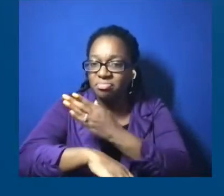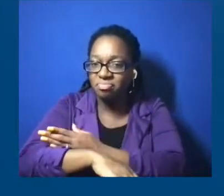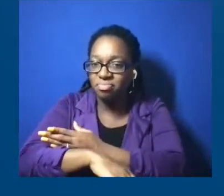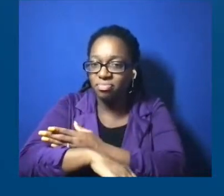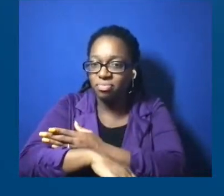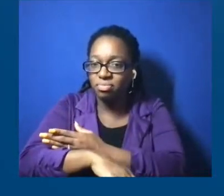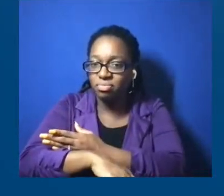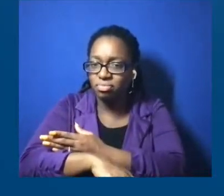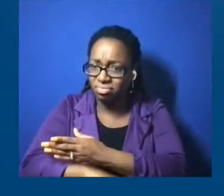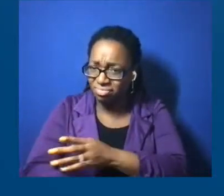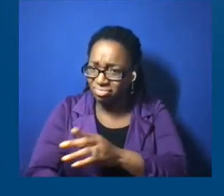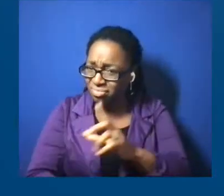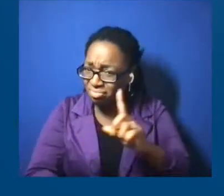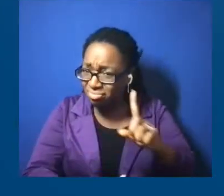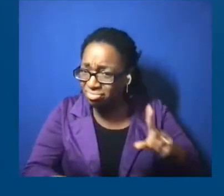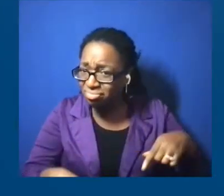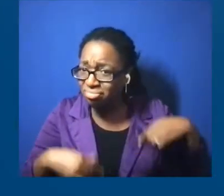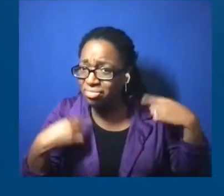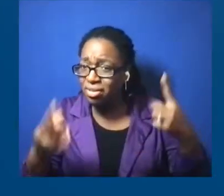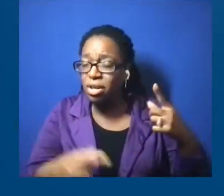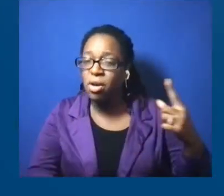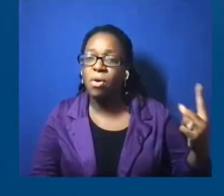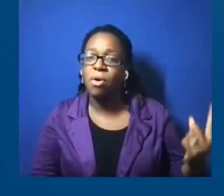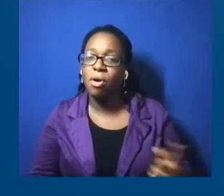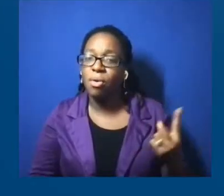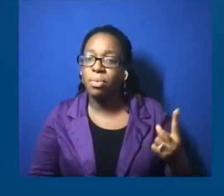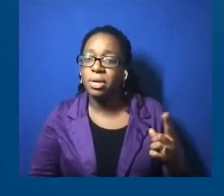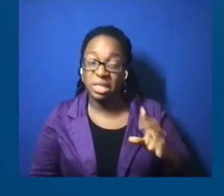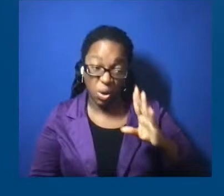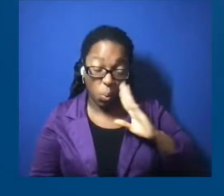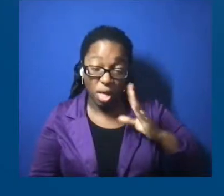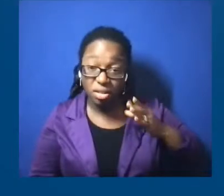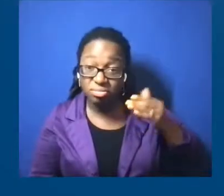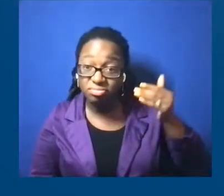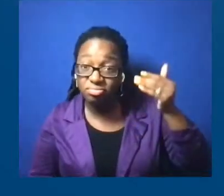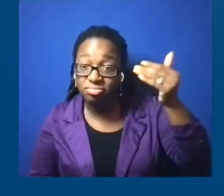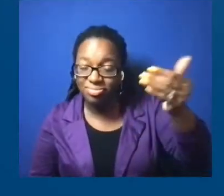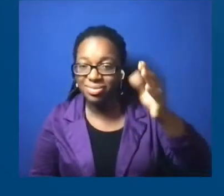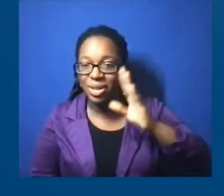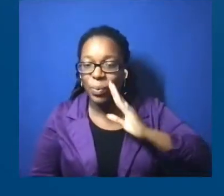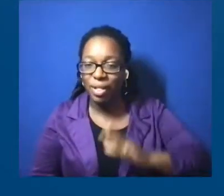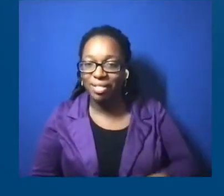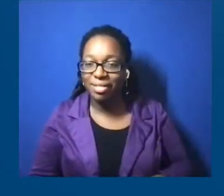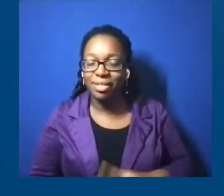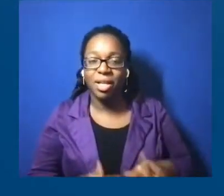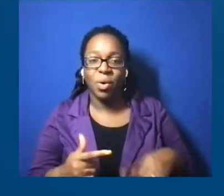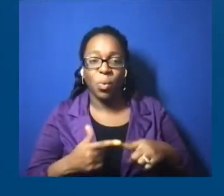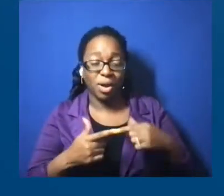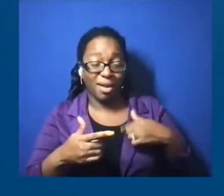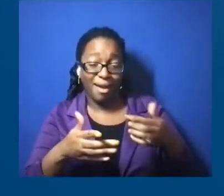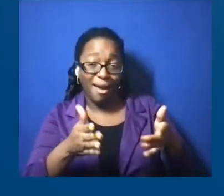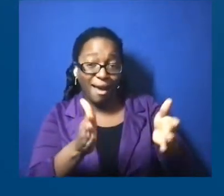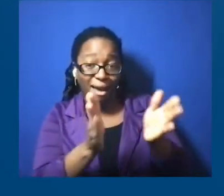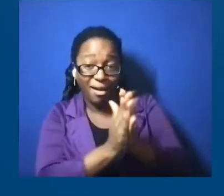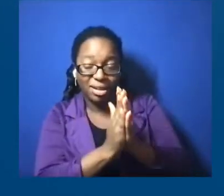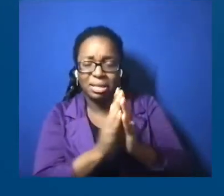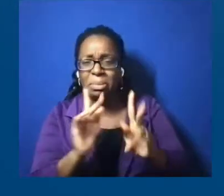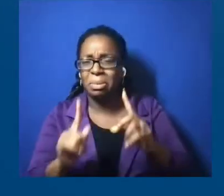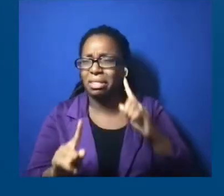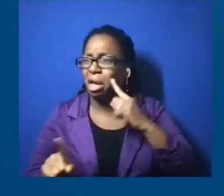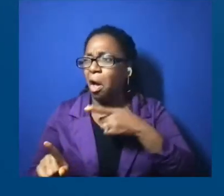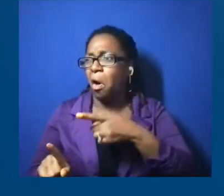are. And everybody thought I was nuts when I had asked the question, if I could do one thing, what would you